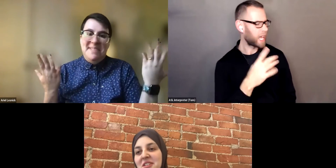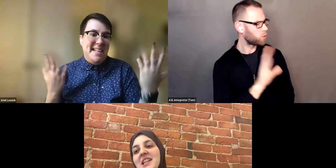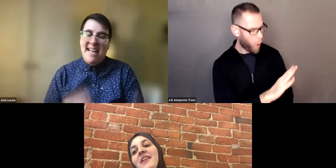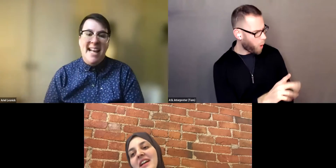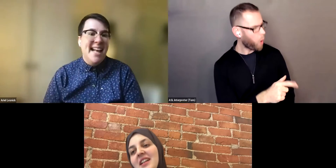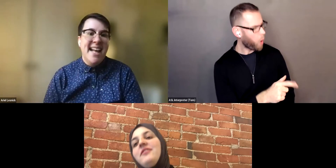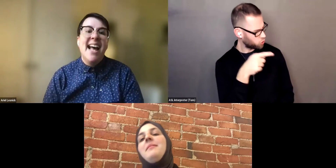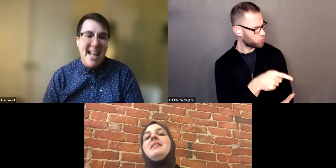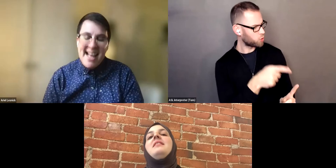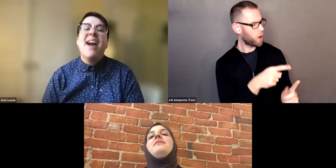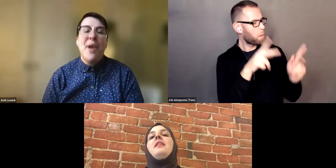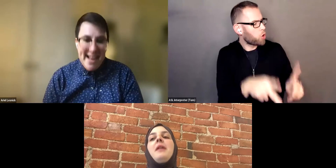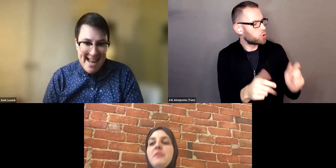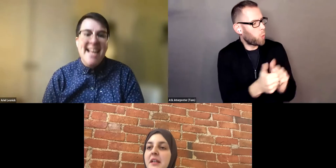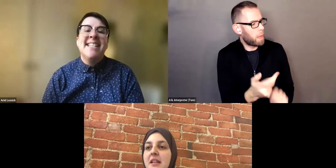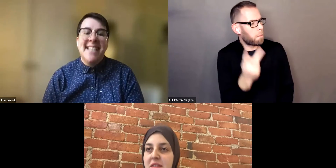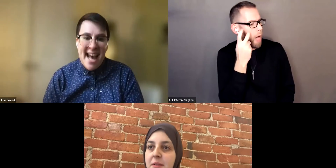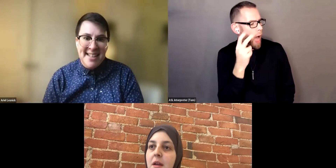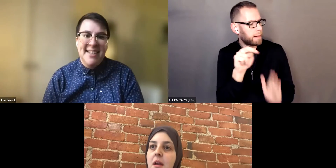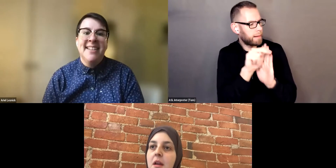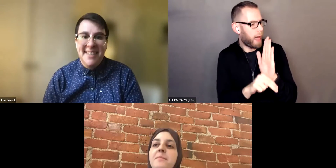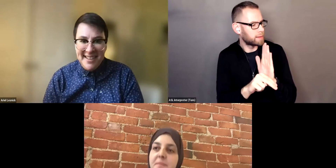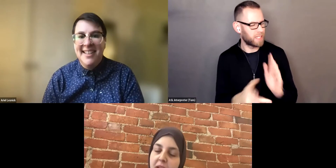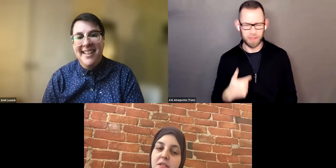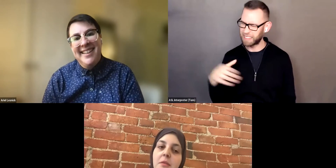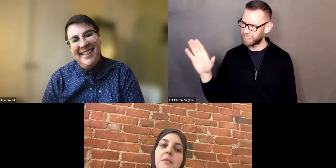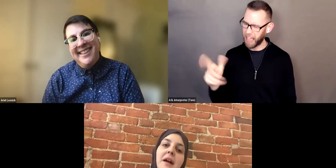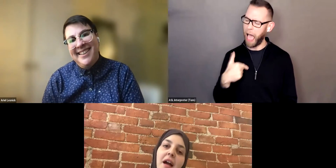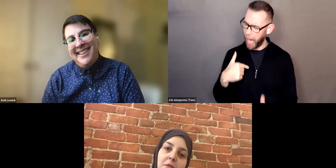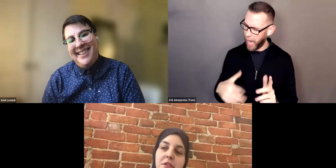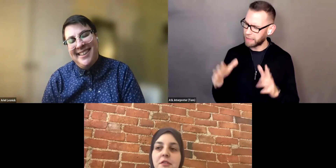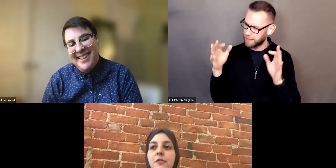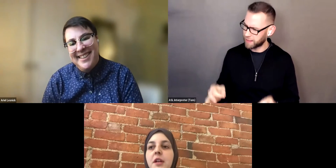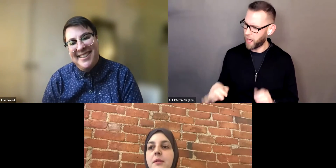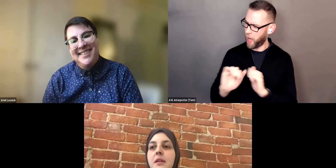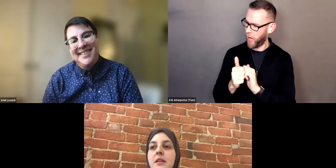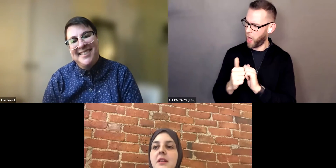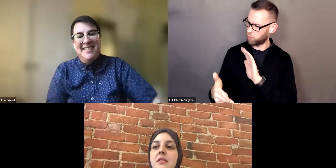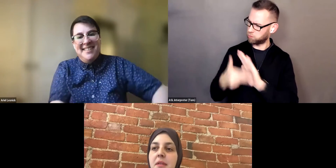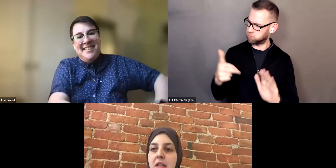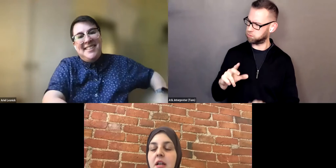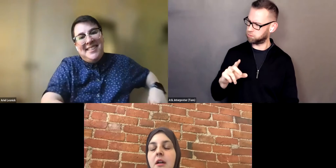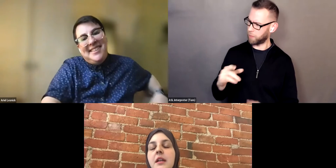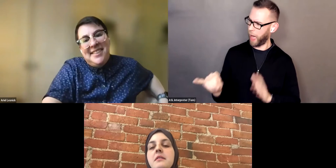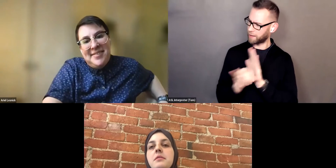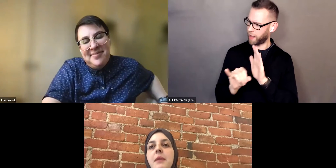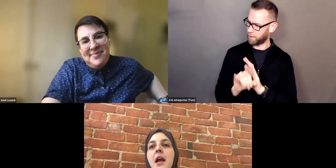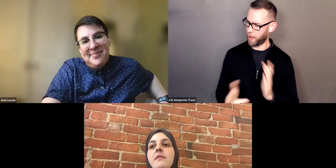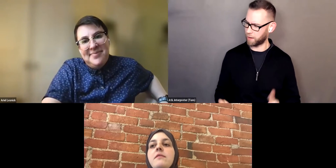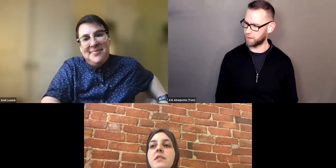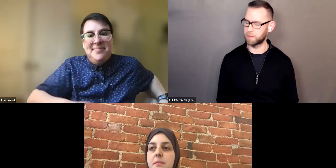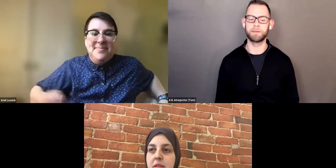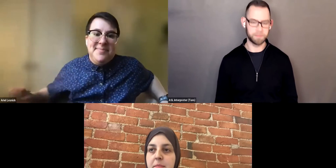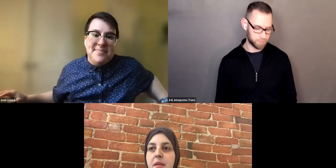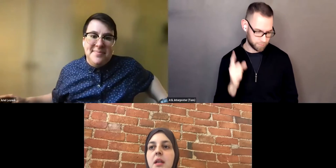get to choose how I identify myself. Everybody gets to. Exactly. So my other question for you, let's say there's somebody in the audience who might